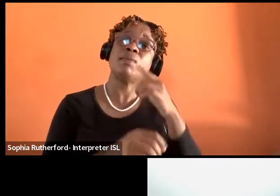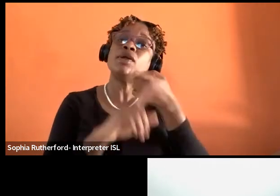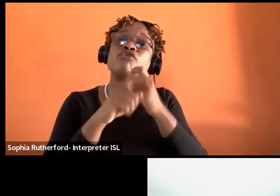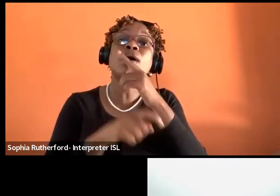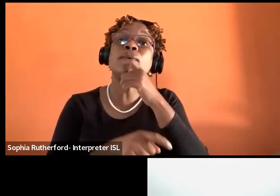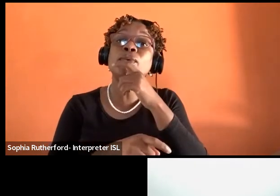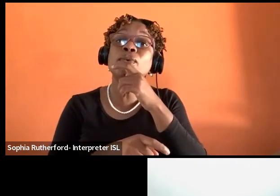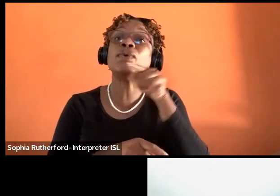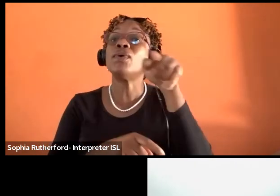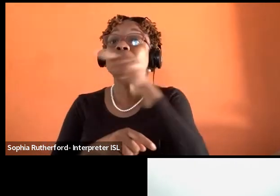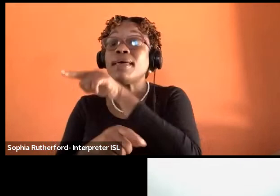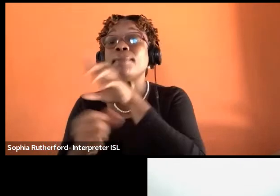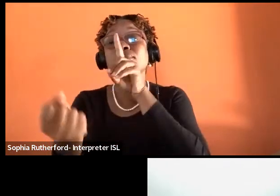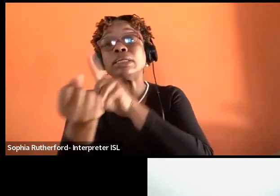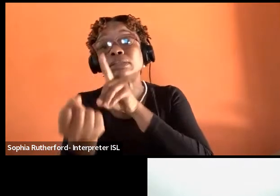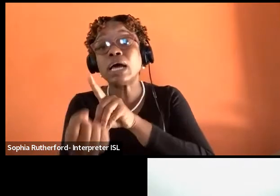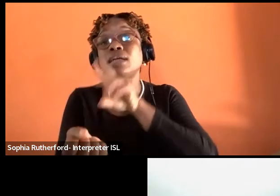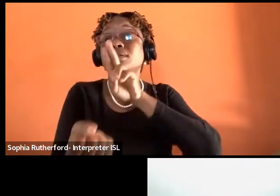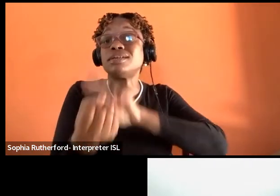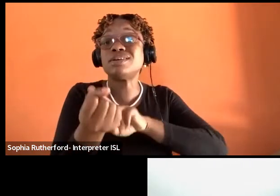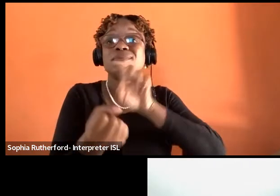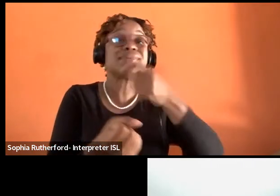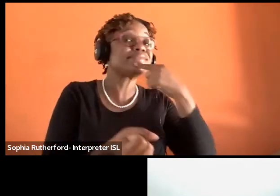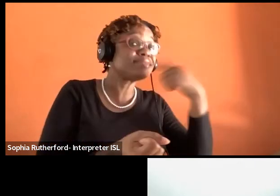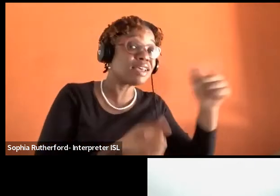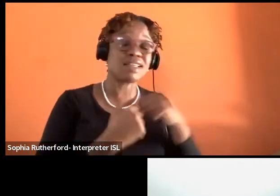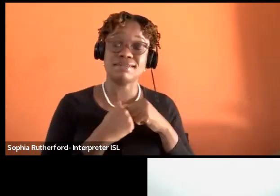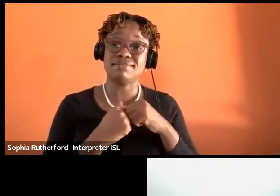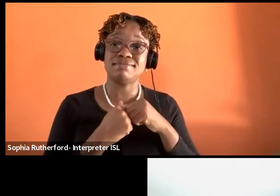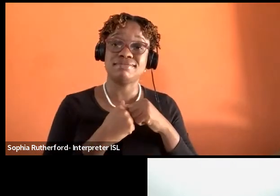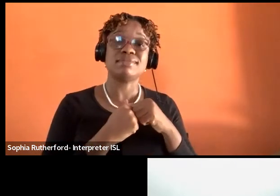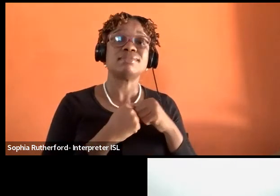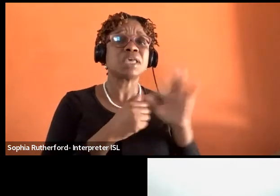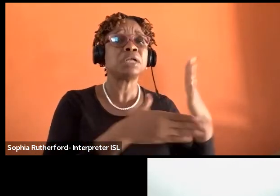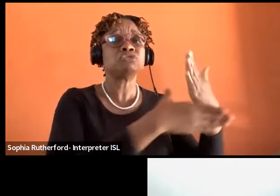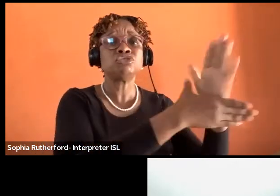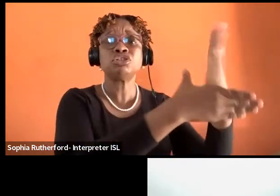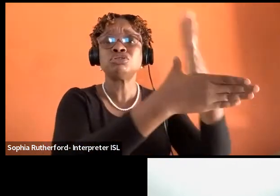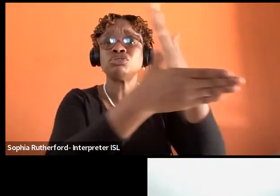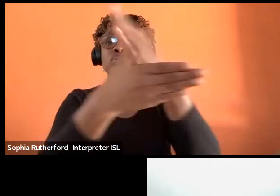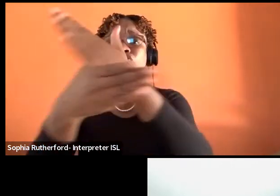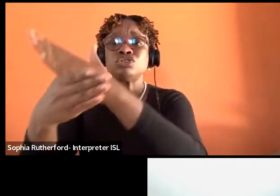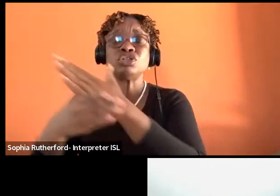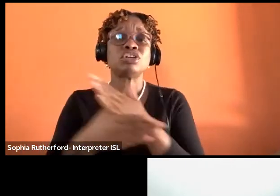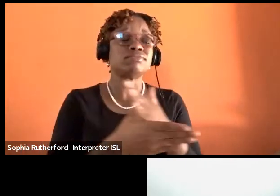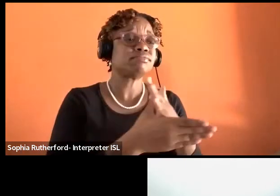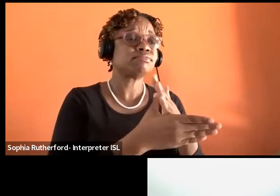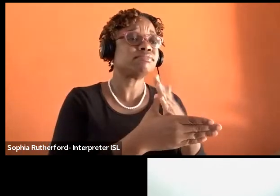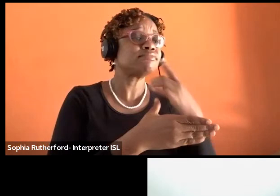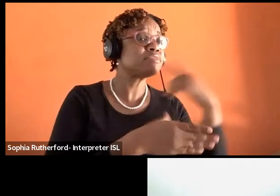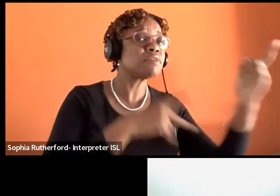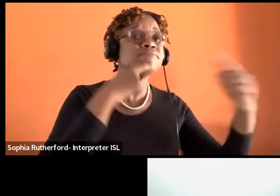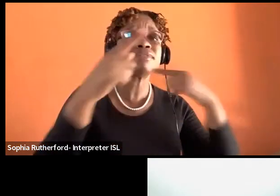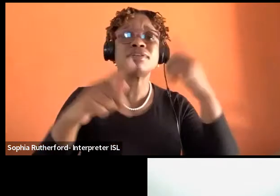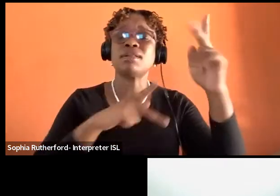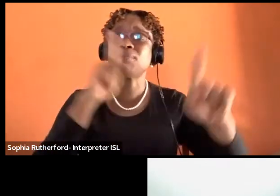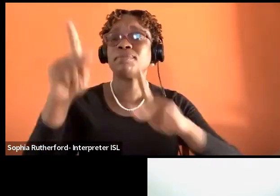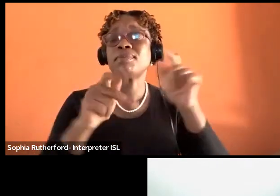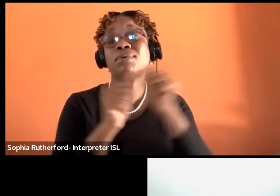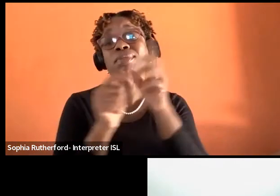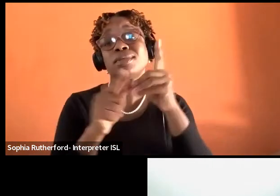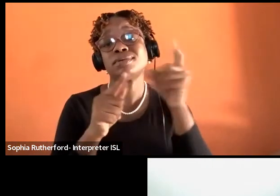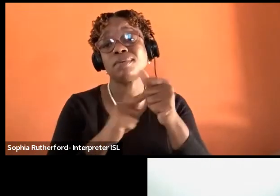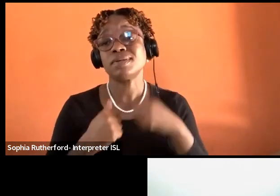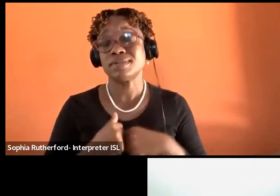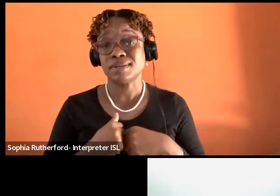professionals so that they can share it with individuals with disability.